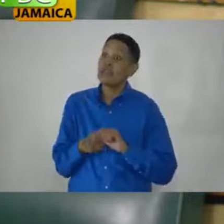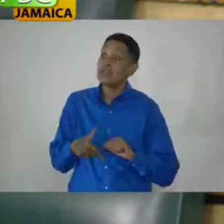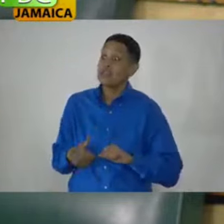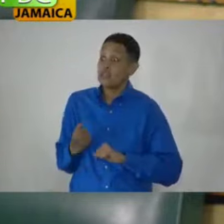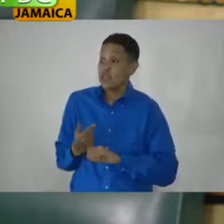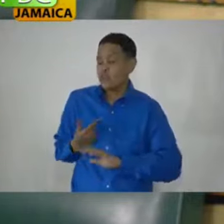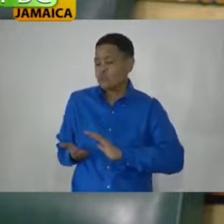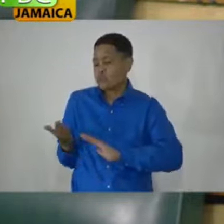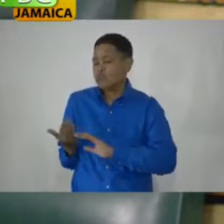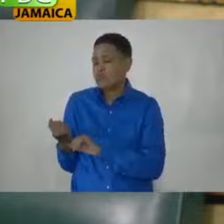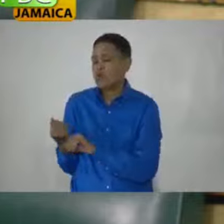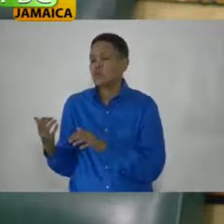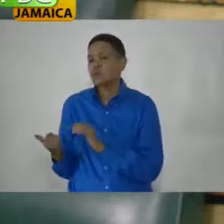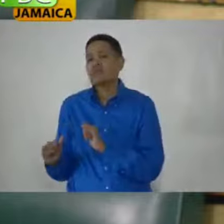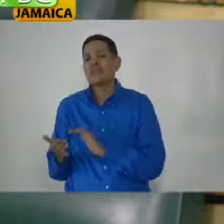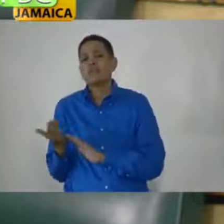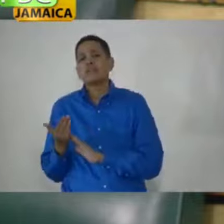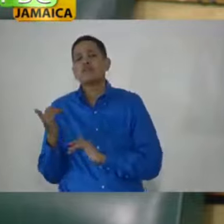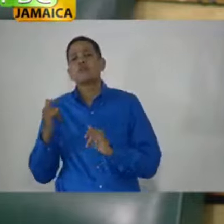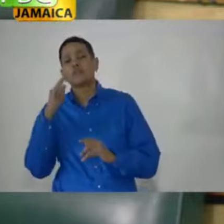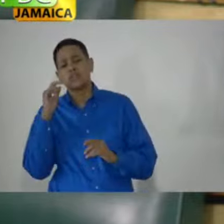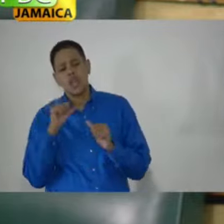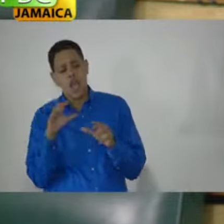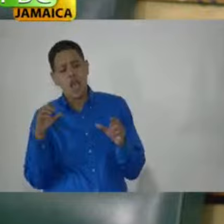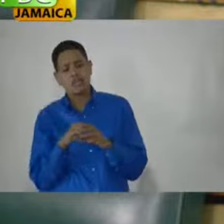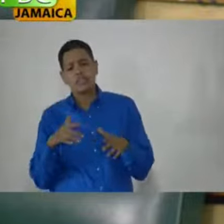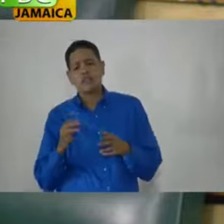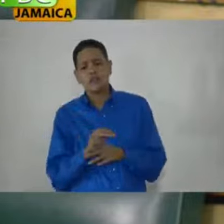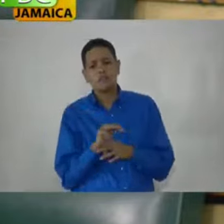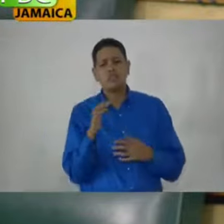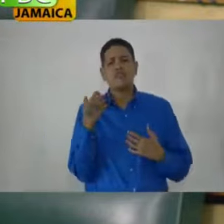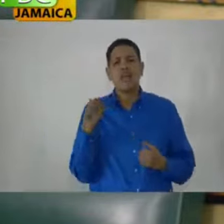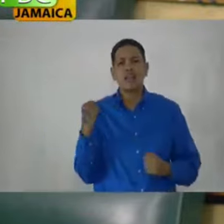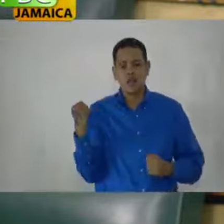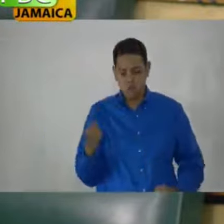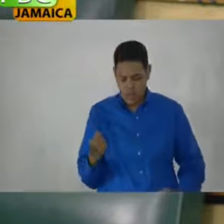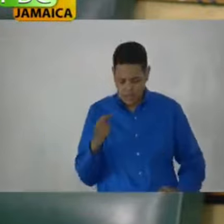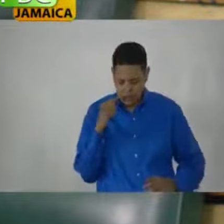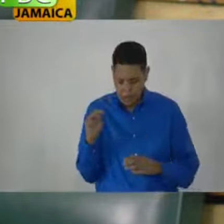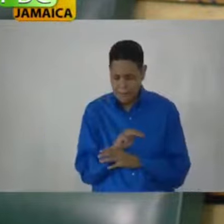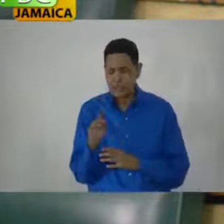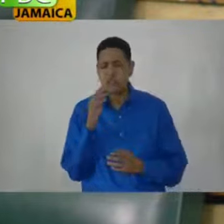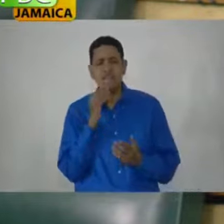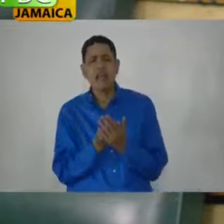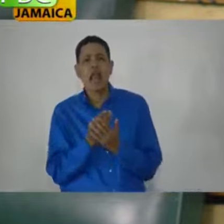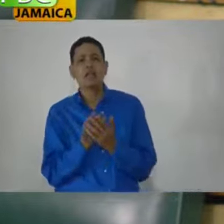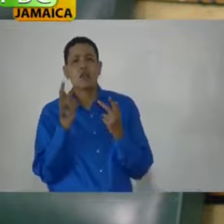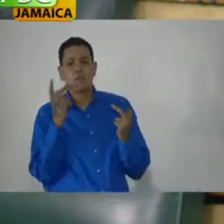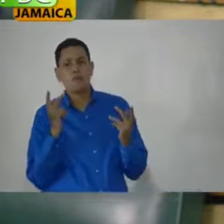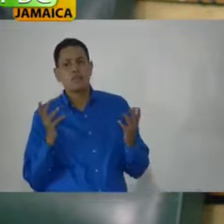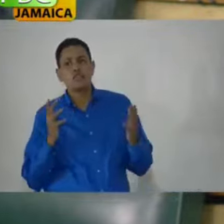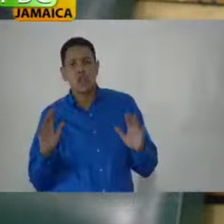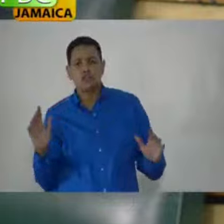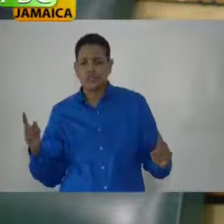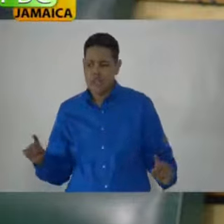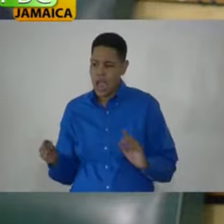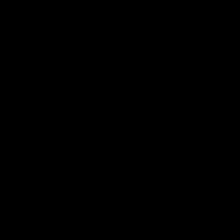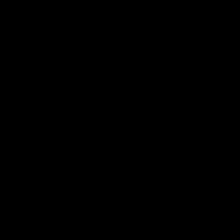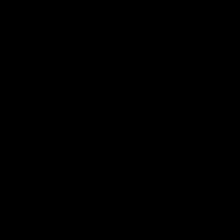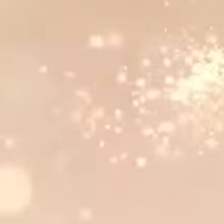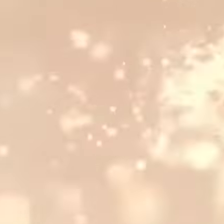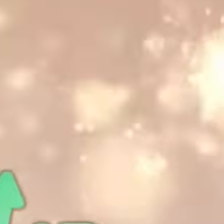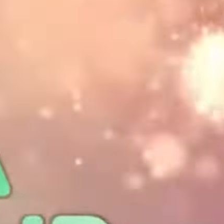the working group, which consists of Ministry of Health and Wellness, the Ministry of Finance and the Public Service, and